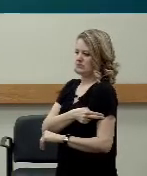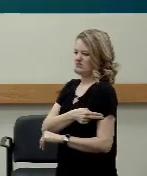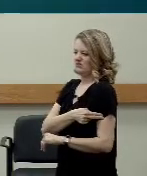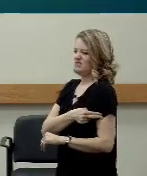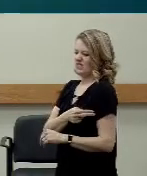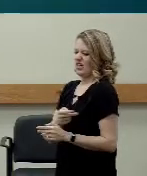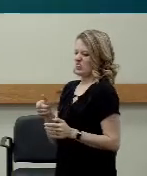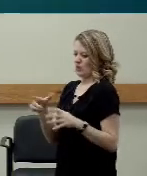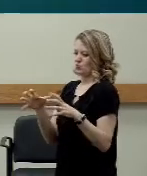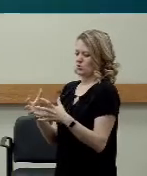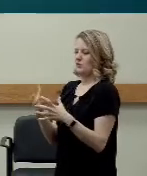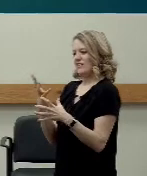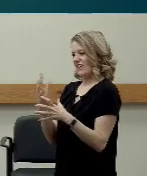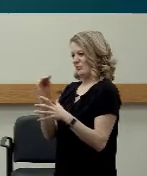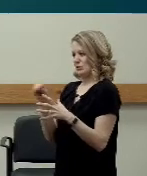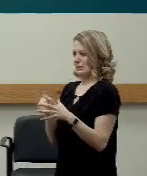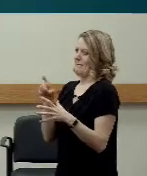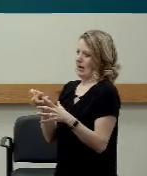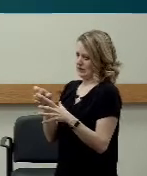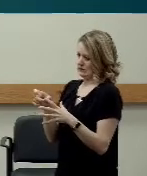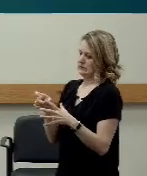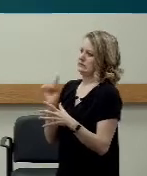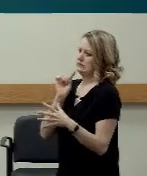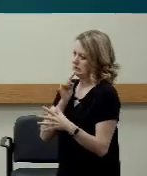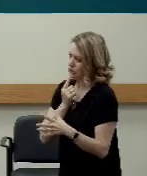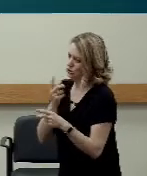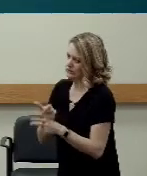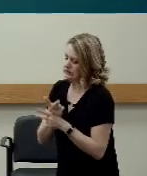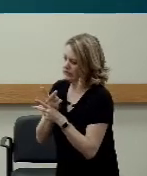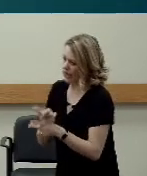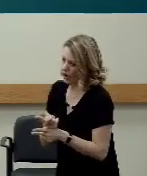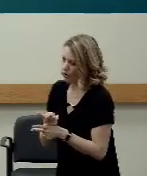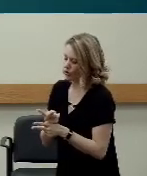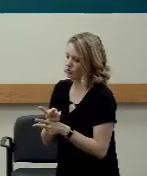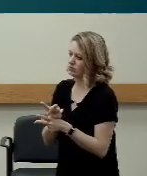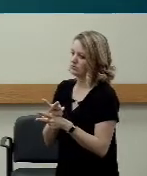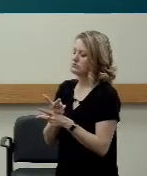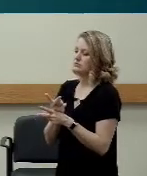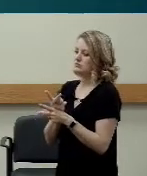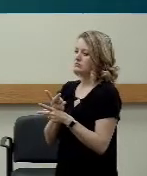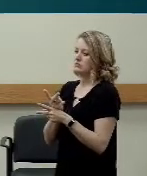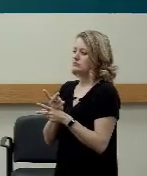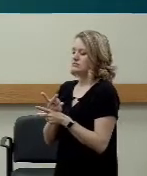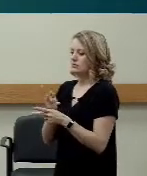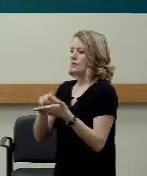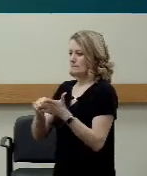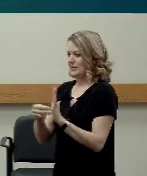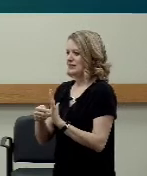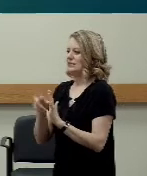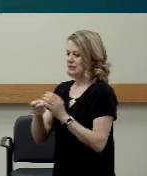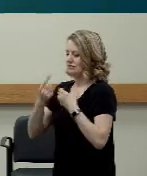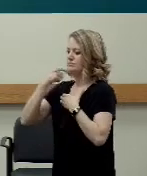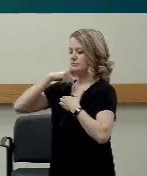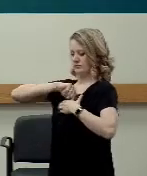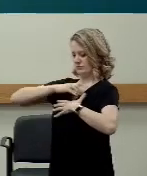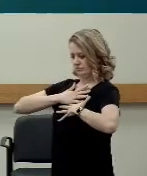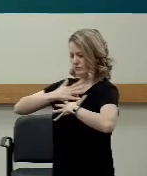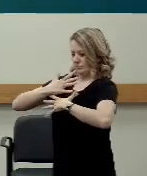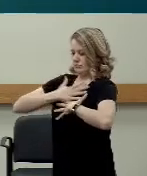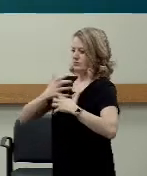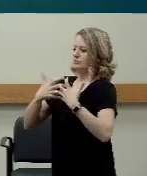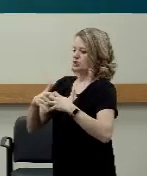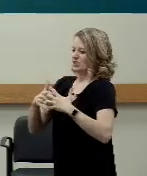estimated to be intensive care patients, and nearly 90% of those requiring ventilation.